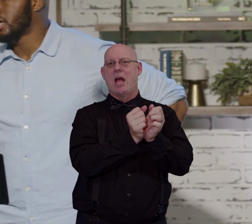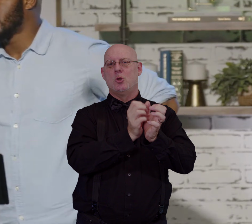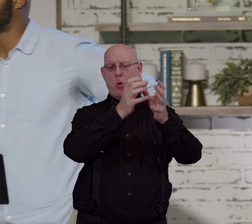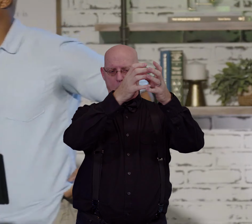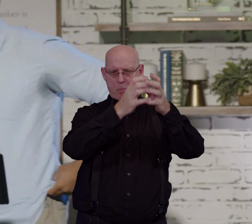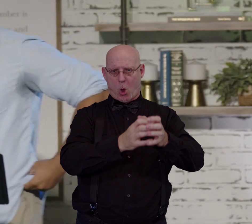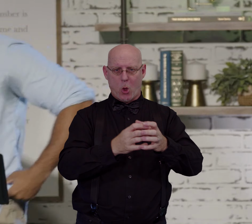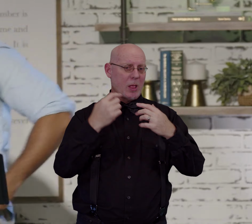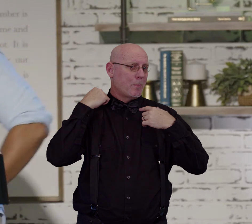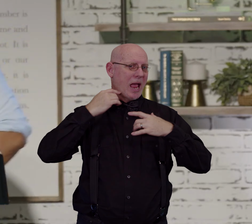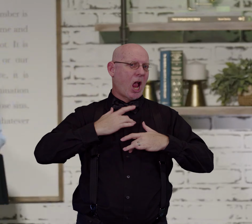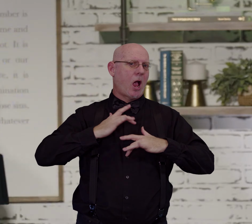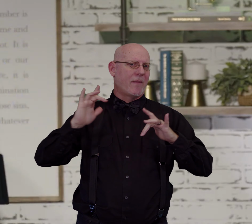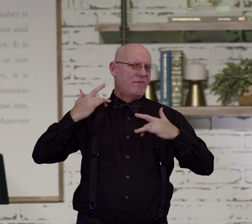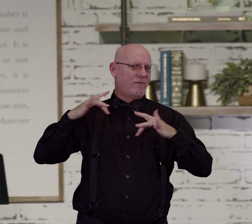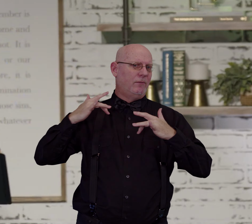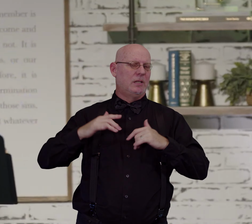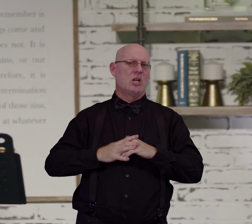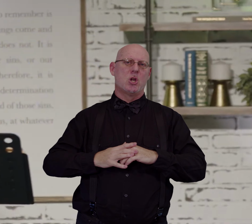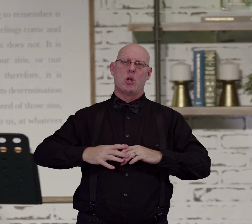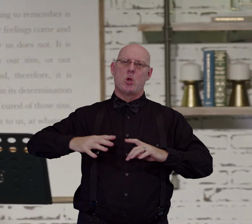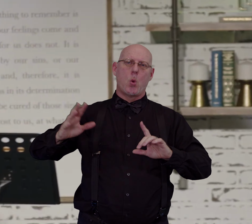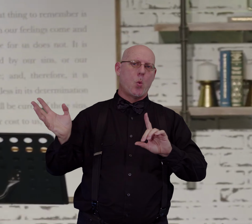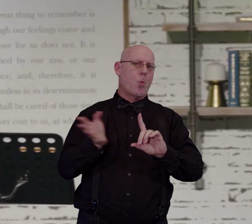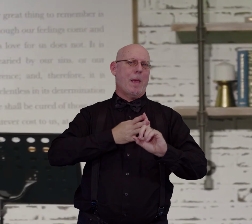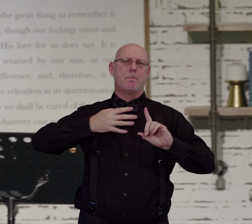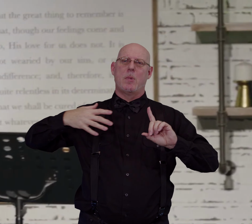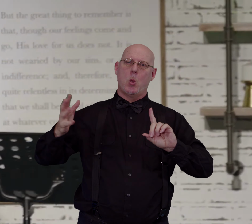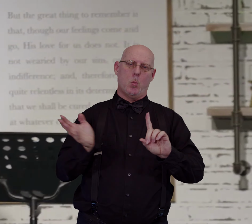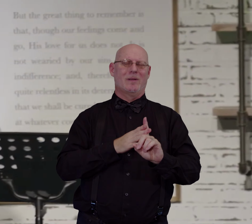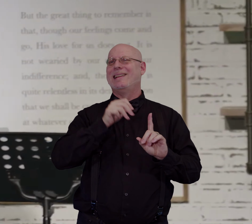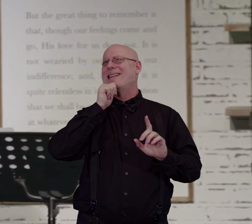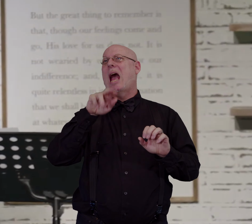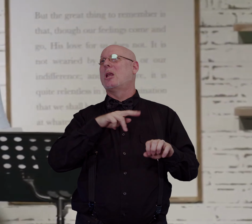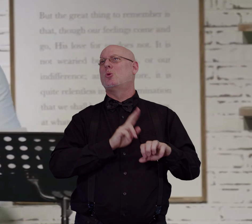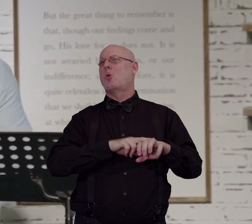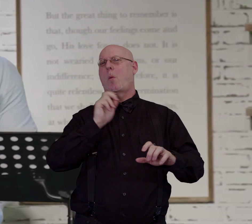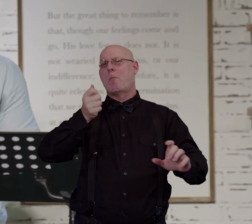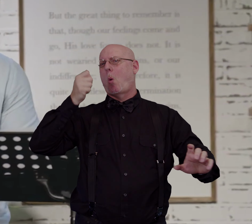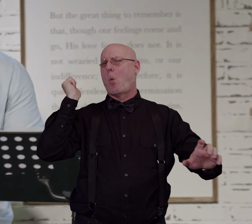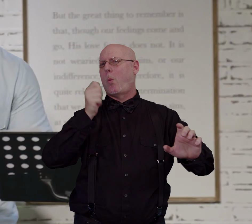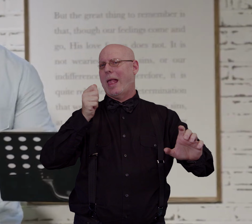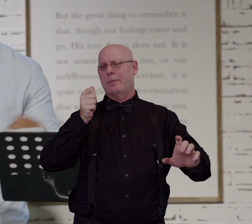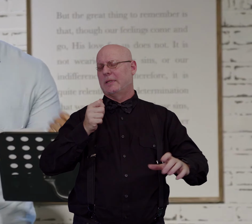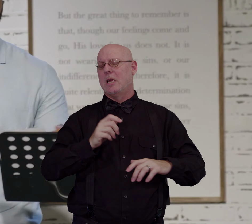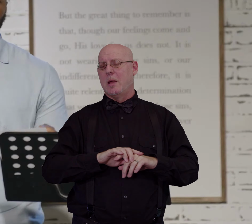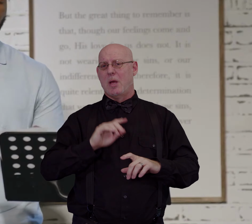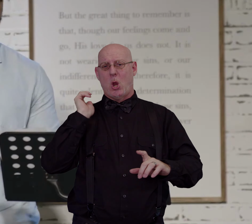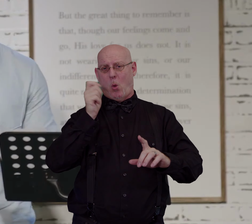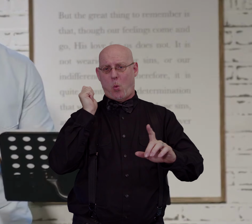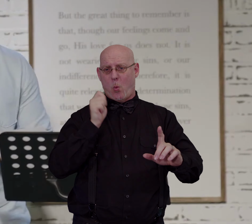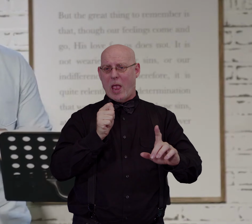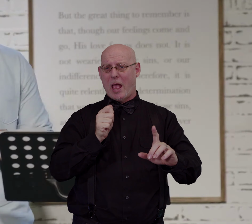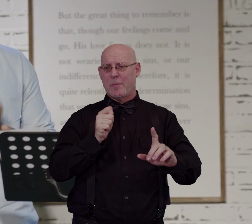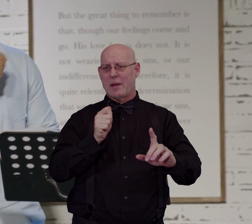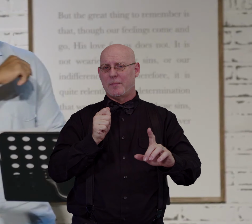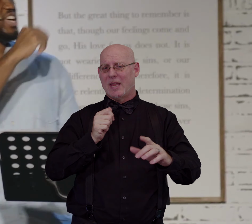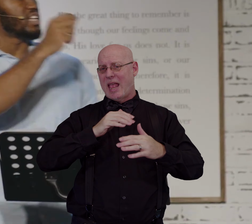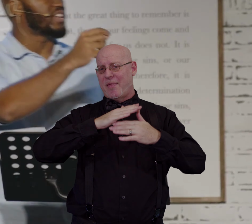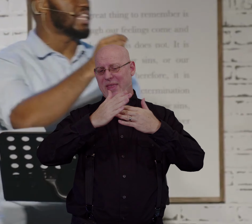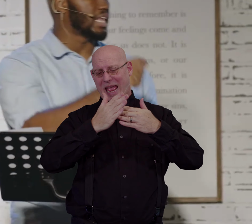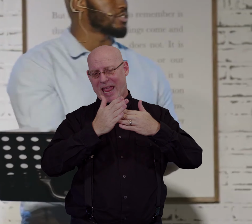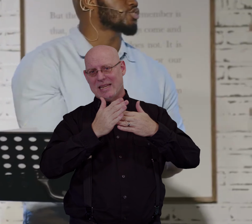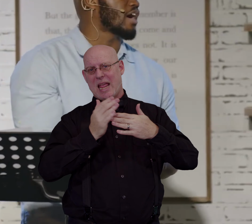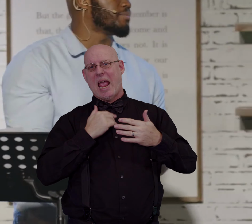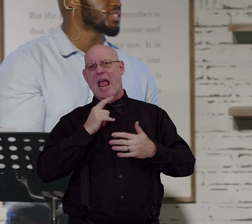back exposed, and you were whipped. And not just a regular kind of whip, but there was a whip that at the